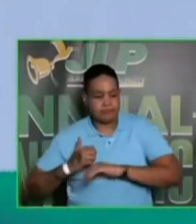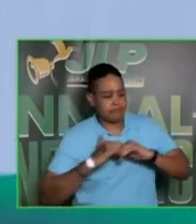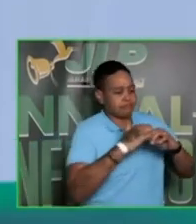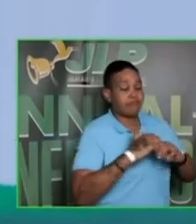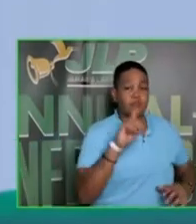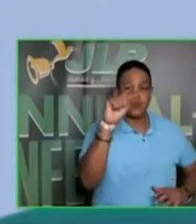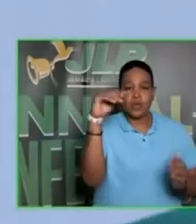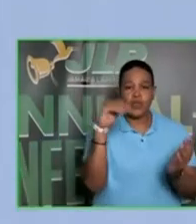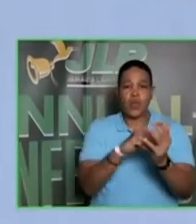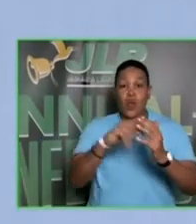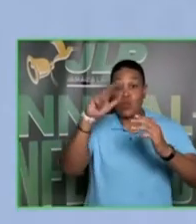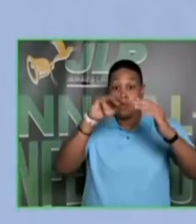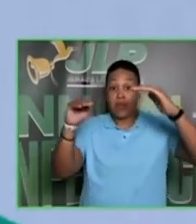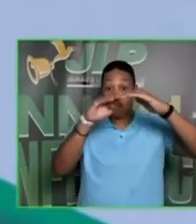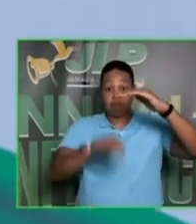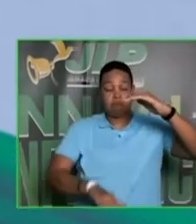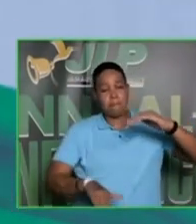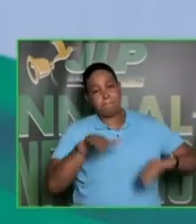$20,000.